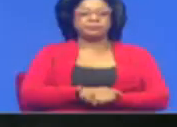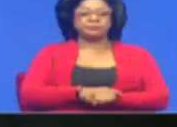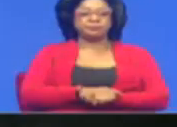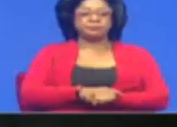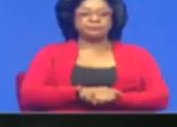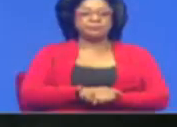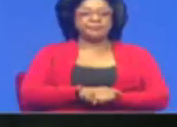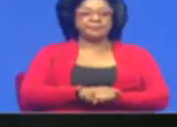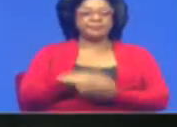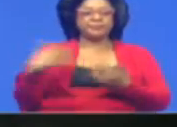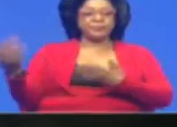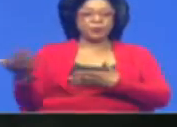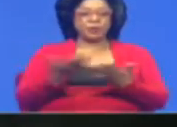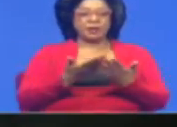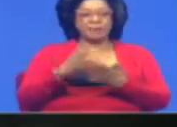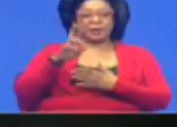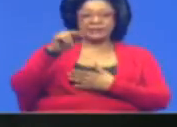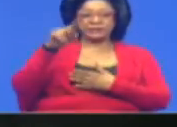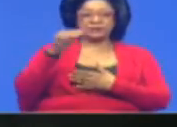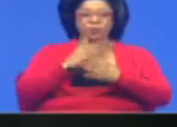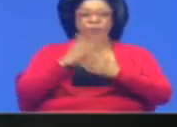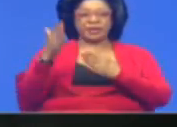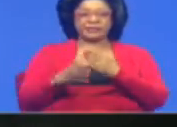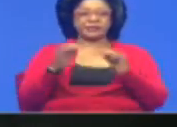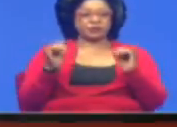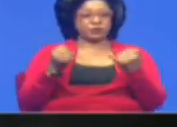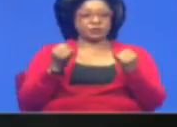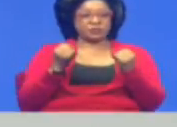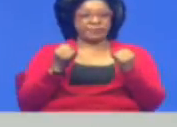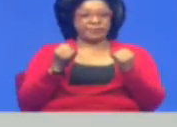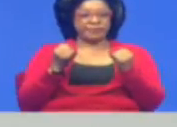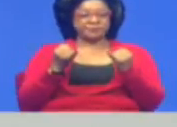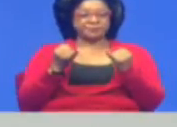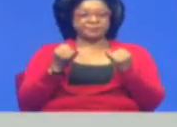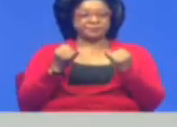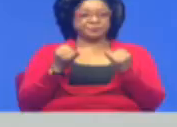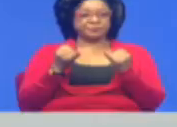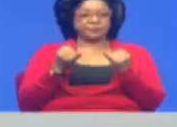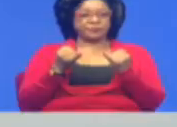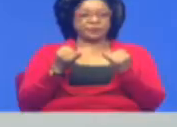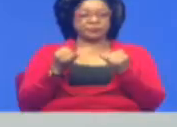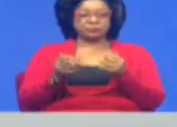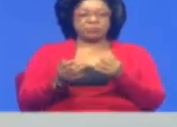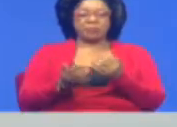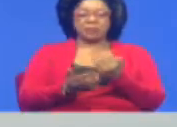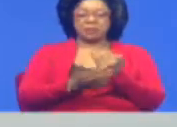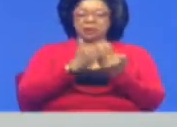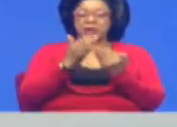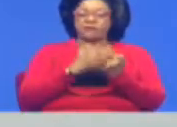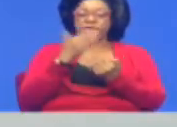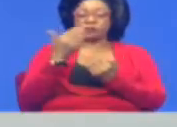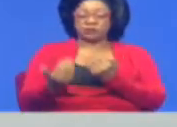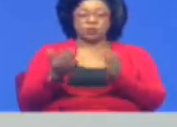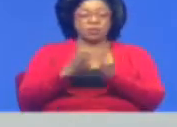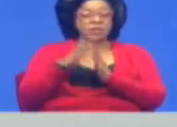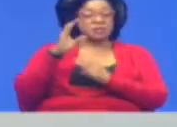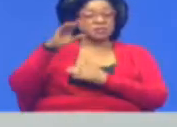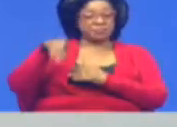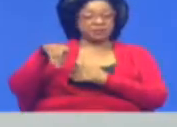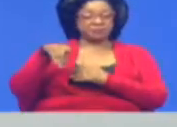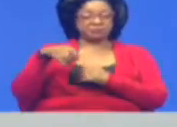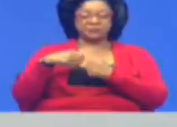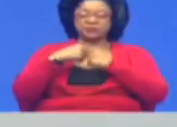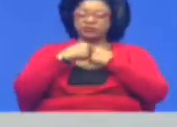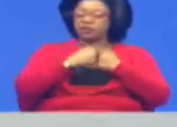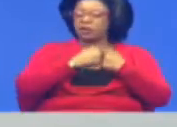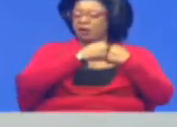Welcome back to NTV Weekend Edition. Now, raising a child with cerebral palsy is a big challenge for most parents who